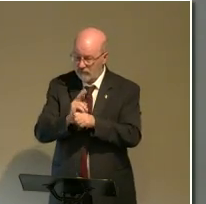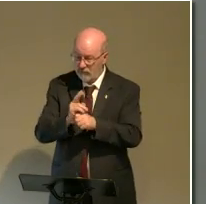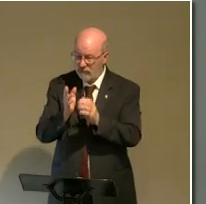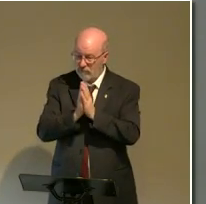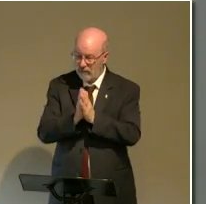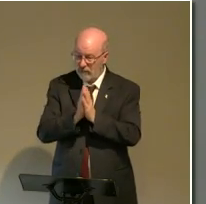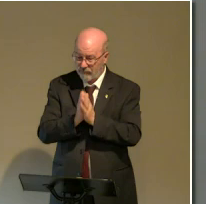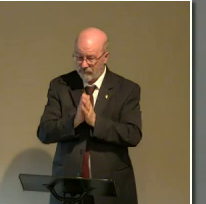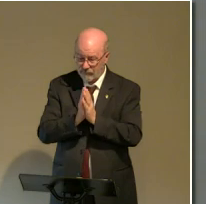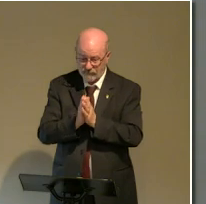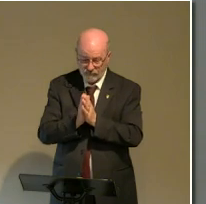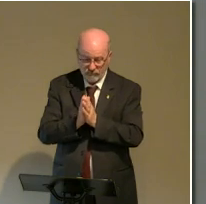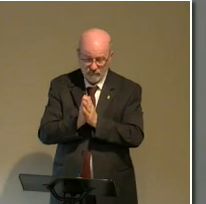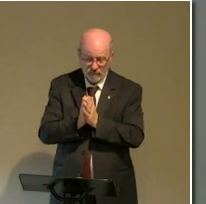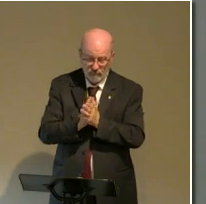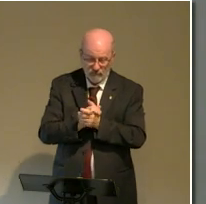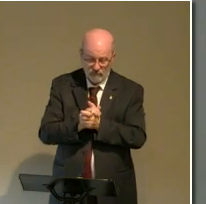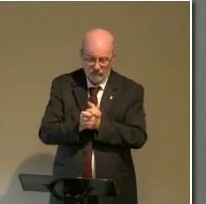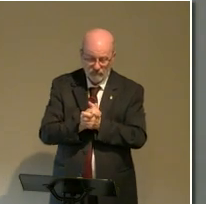prayer, okay?